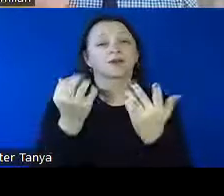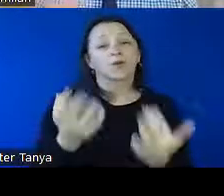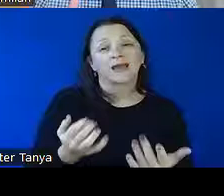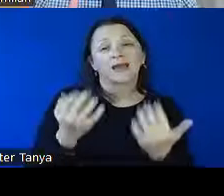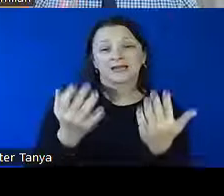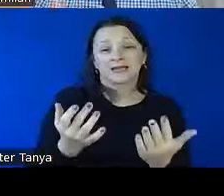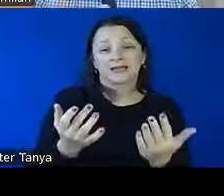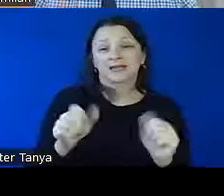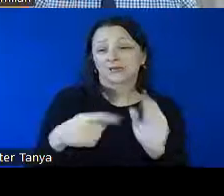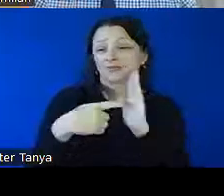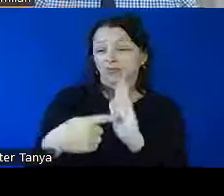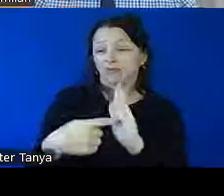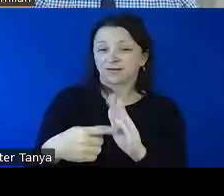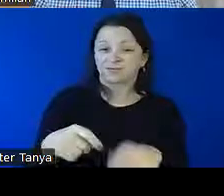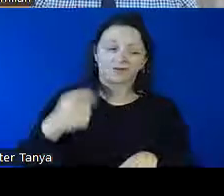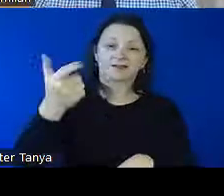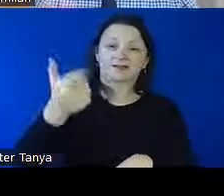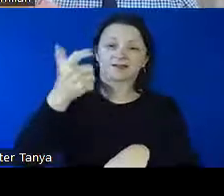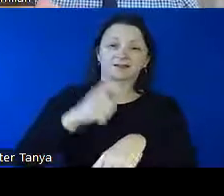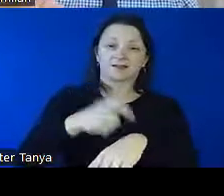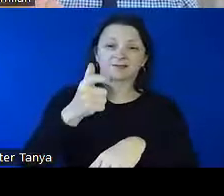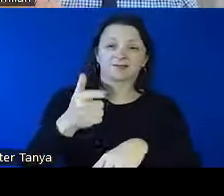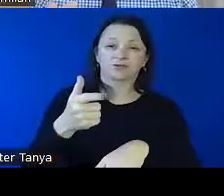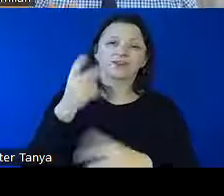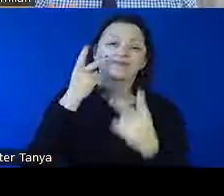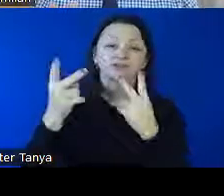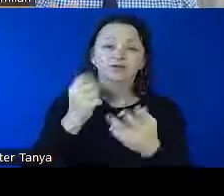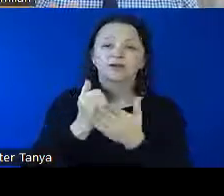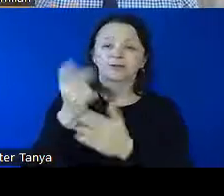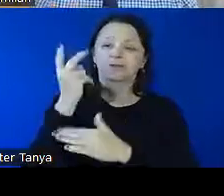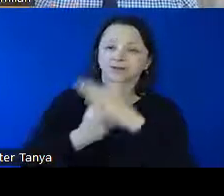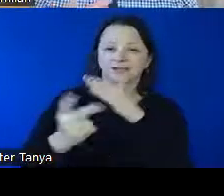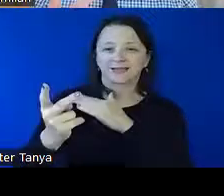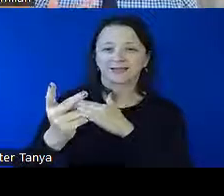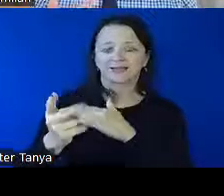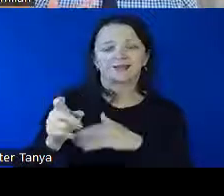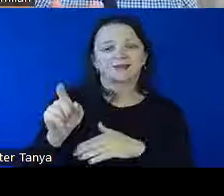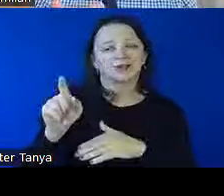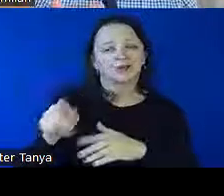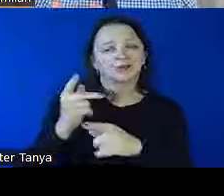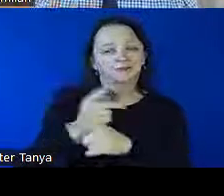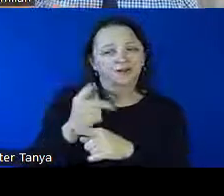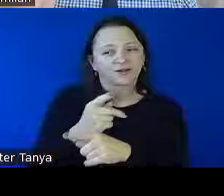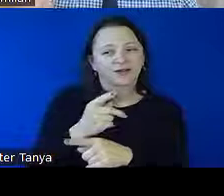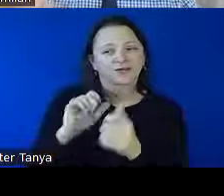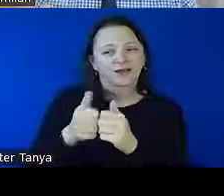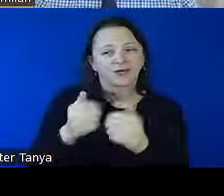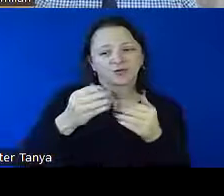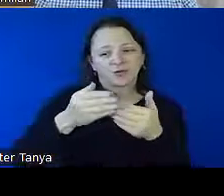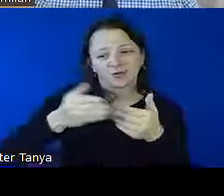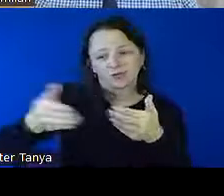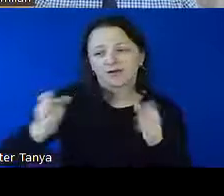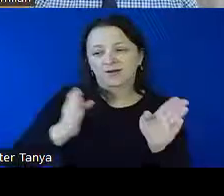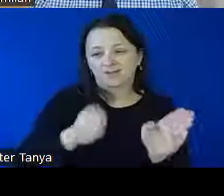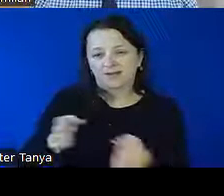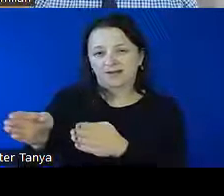visual timer, right? That maybe helps them predict how long they might need to kind of keep it together or when something's